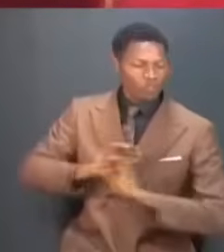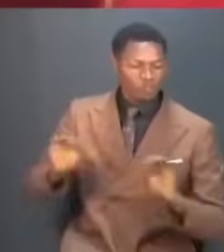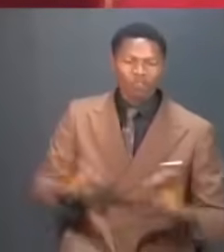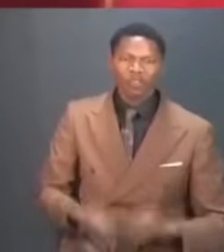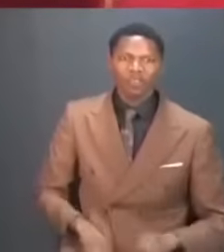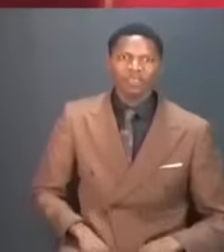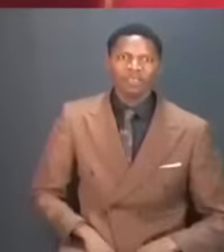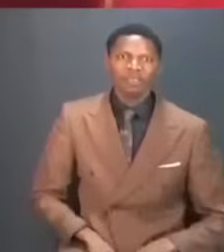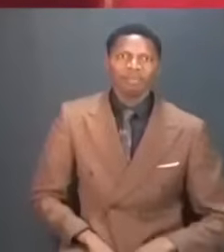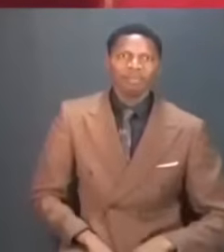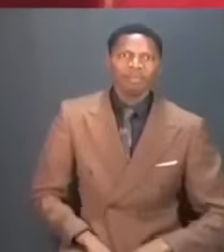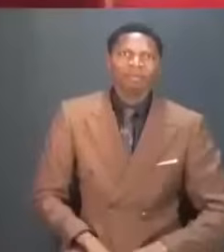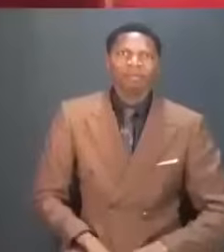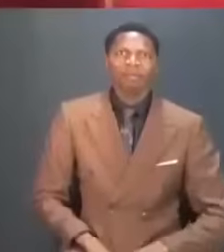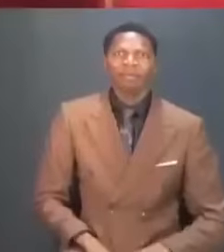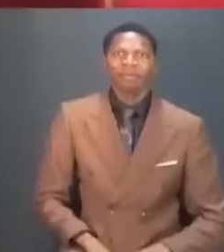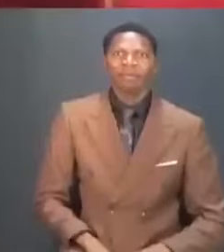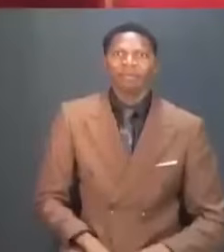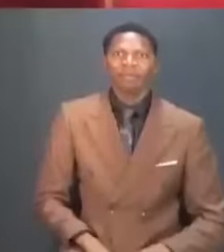Mr. Speaker,